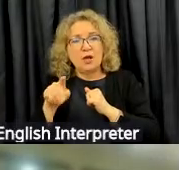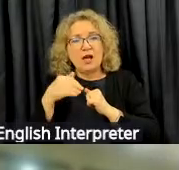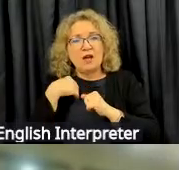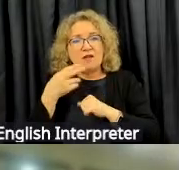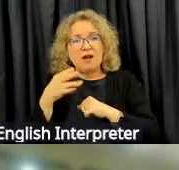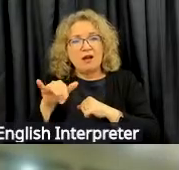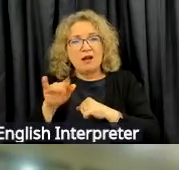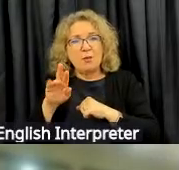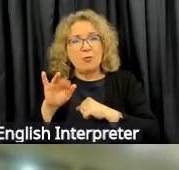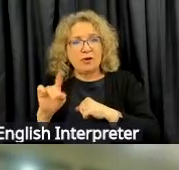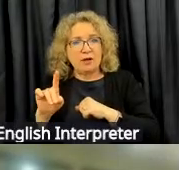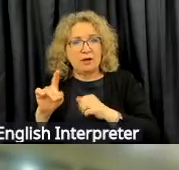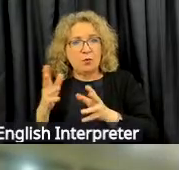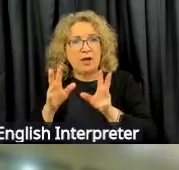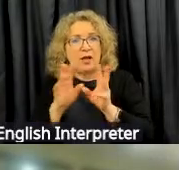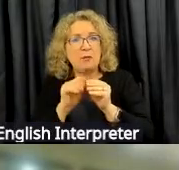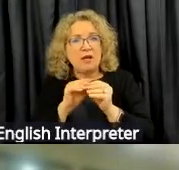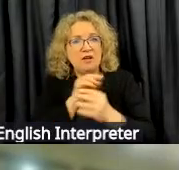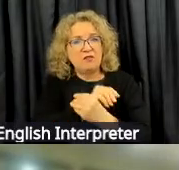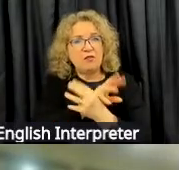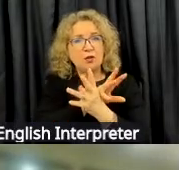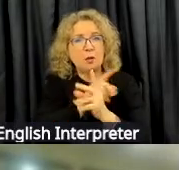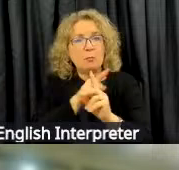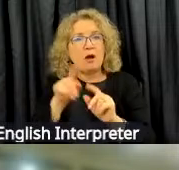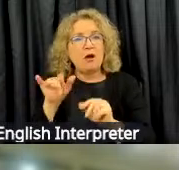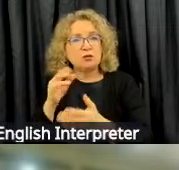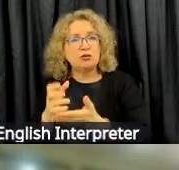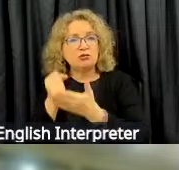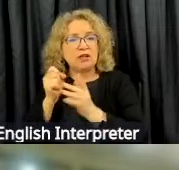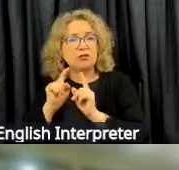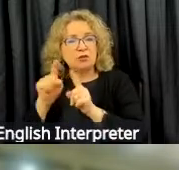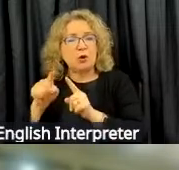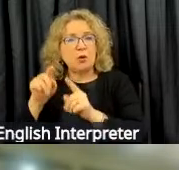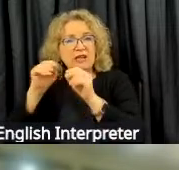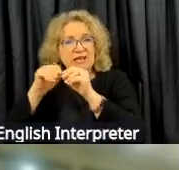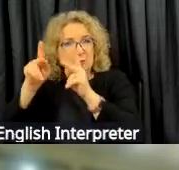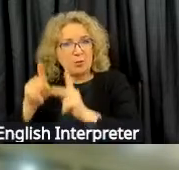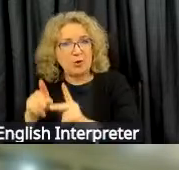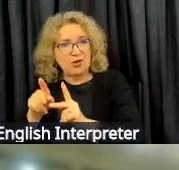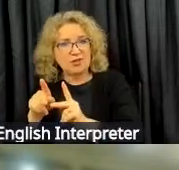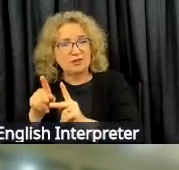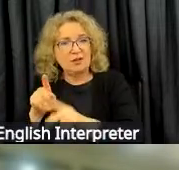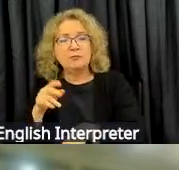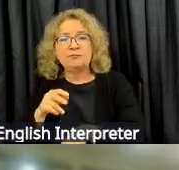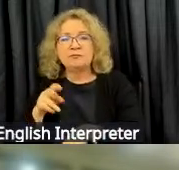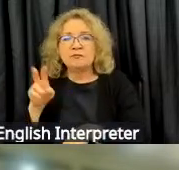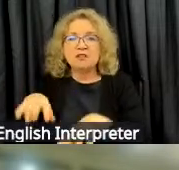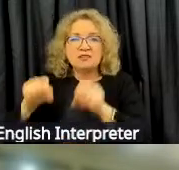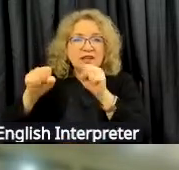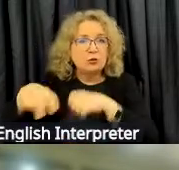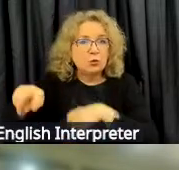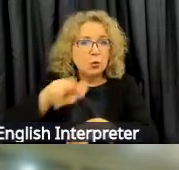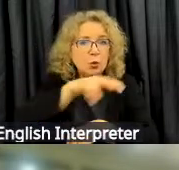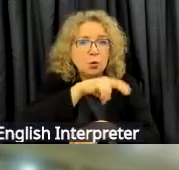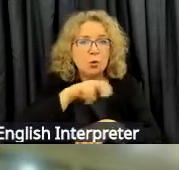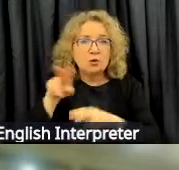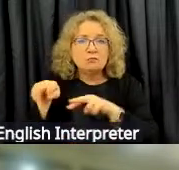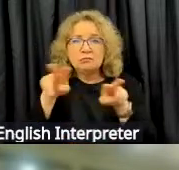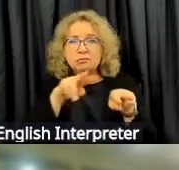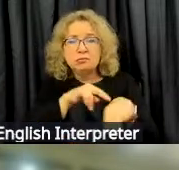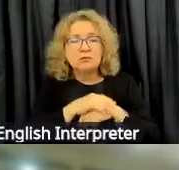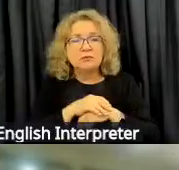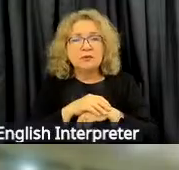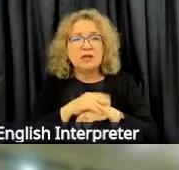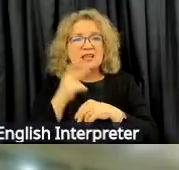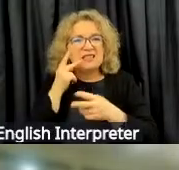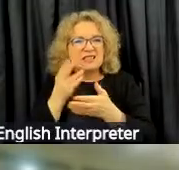having opportunities to do things in person, to go on tours, to see things, firsthand. So, and to get to know the